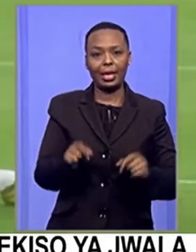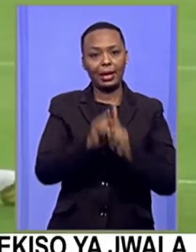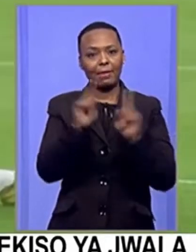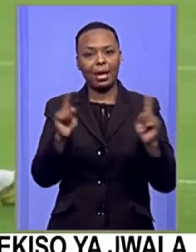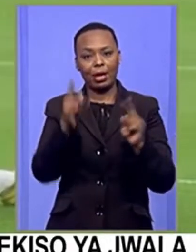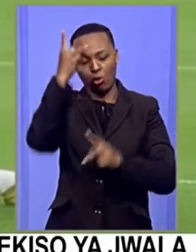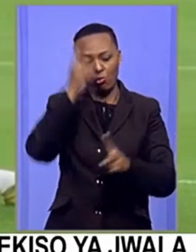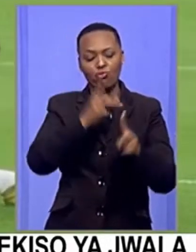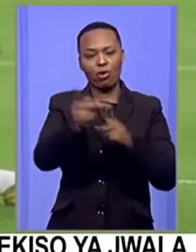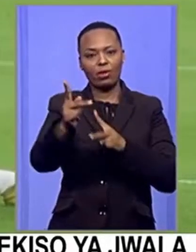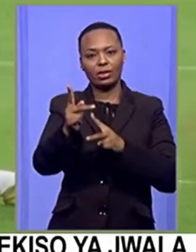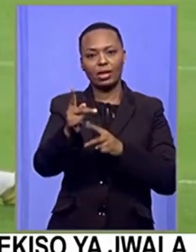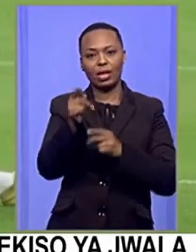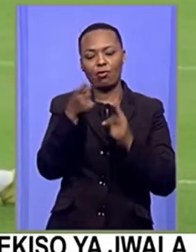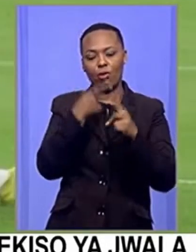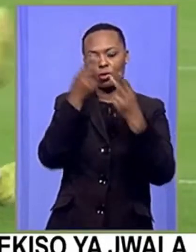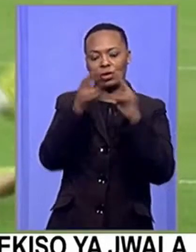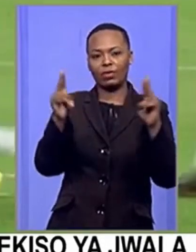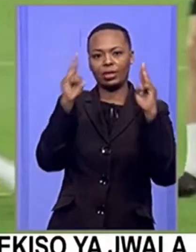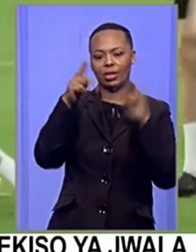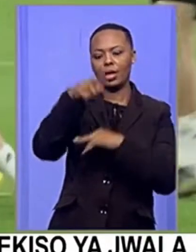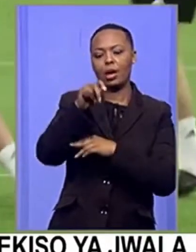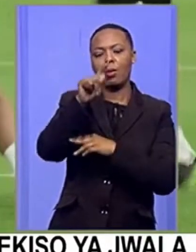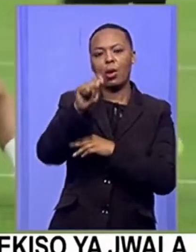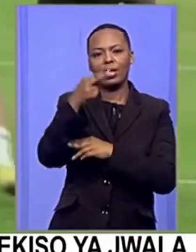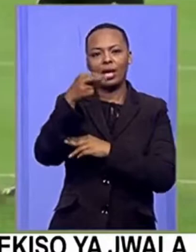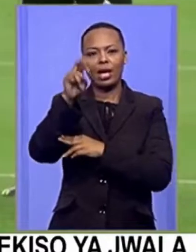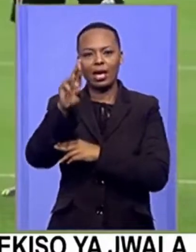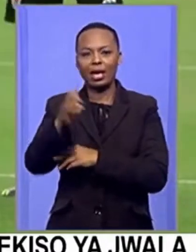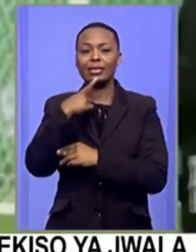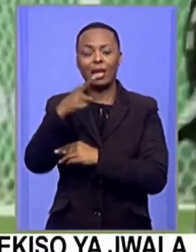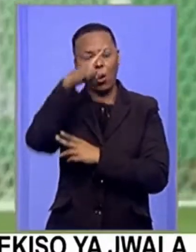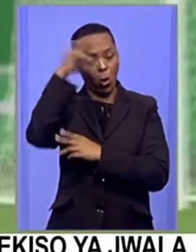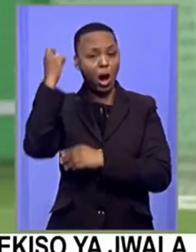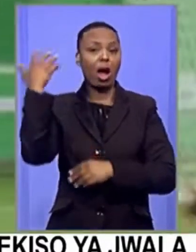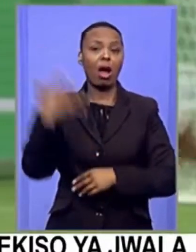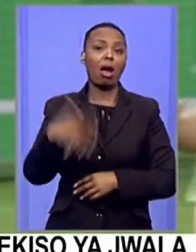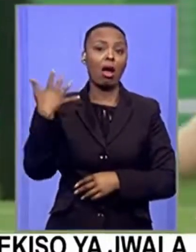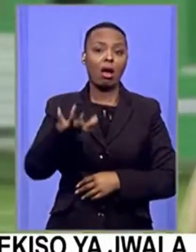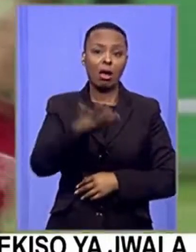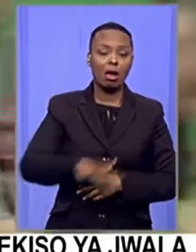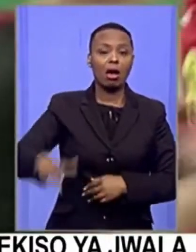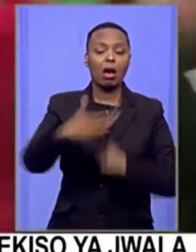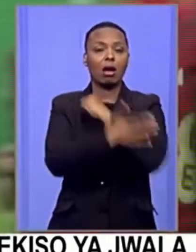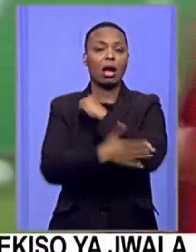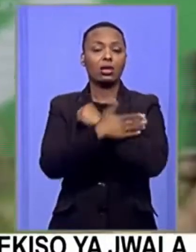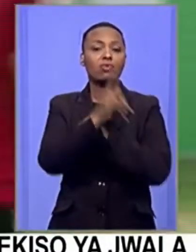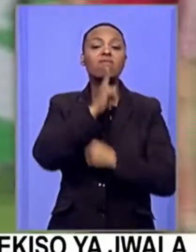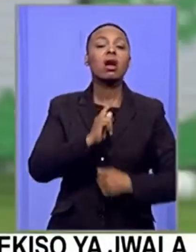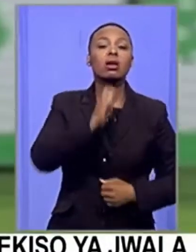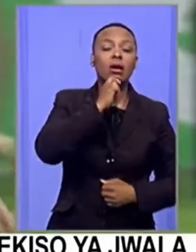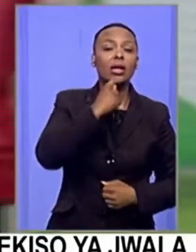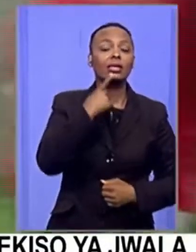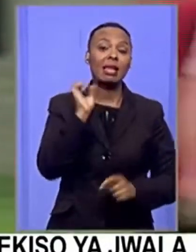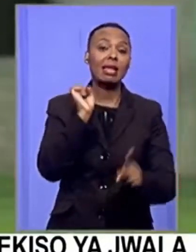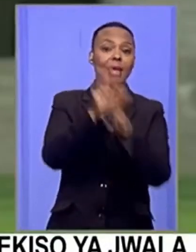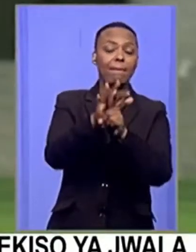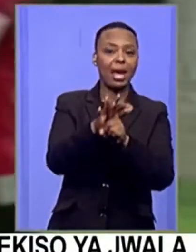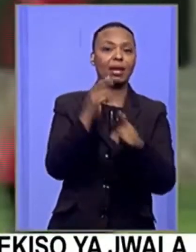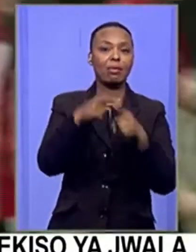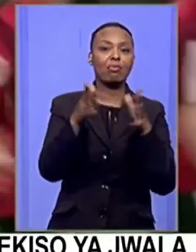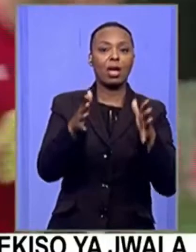ya Portsmouth Mike Tipton o lemisitse kgahlanong le kotsi ya motjheso o teng naheng ya Qatar. O re sena se tla ama dibapadi hampe nakong